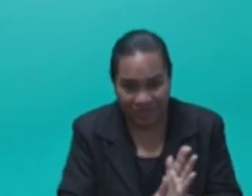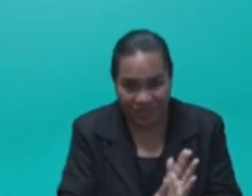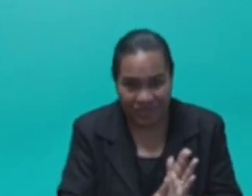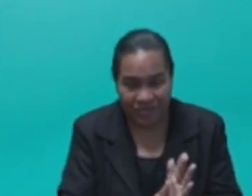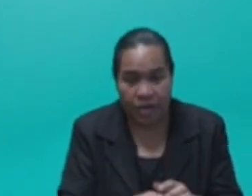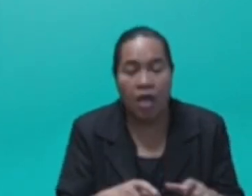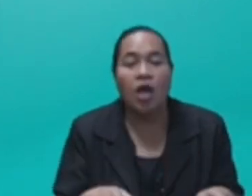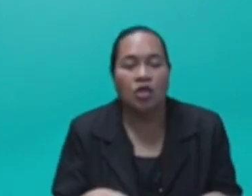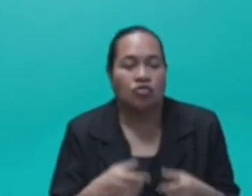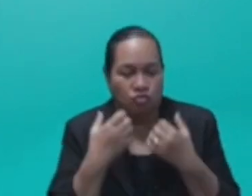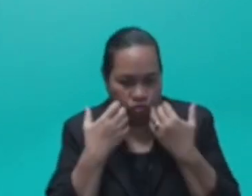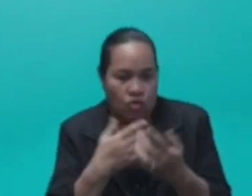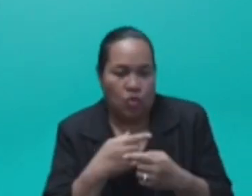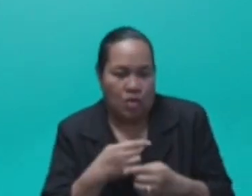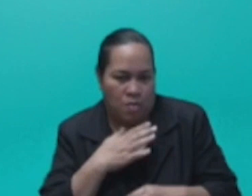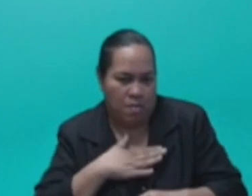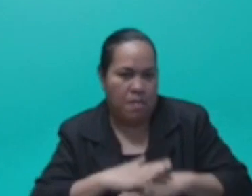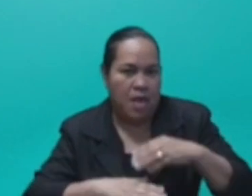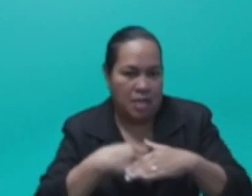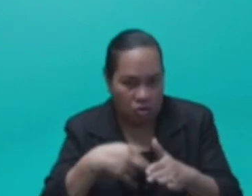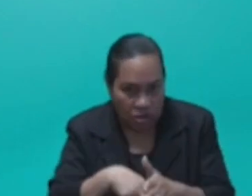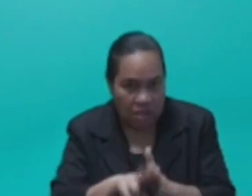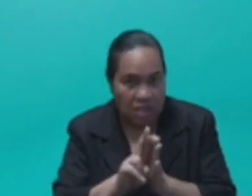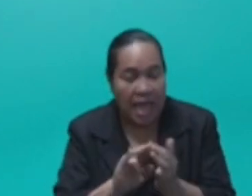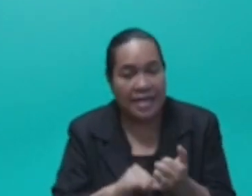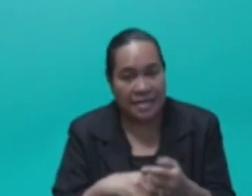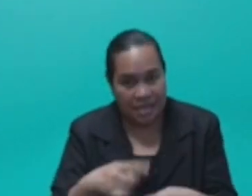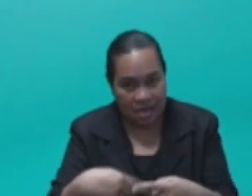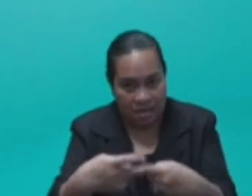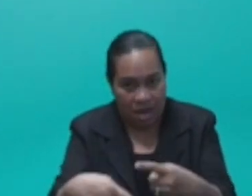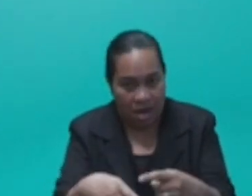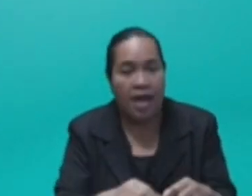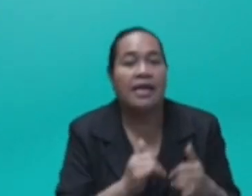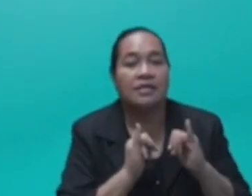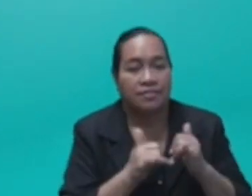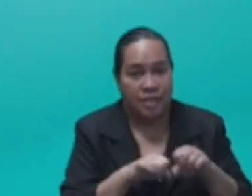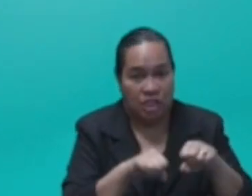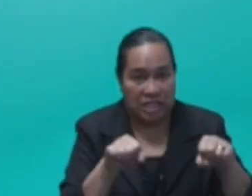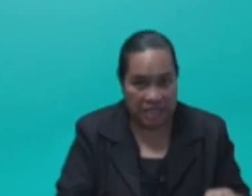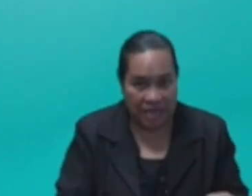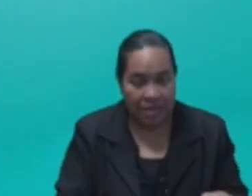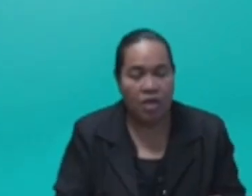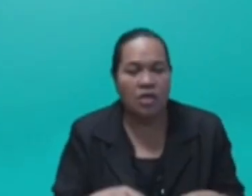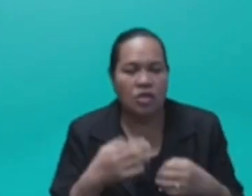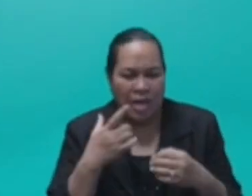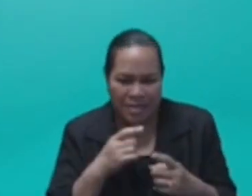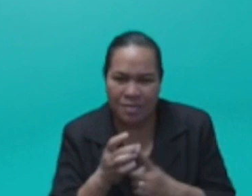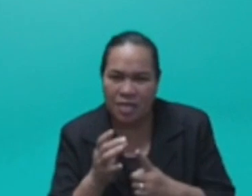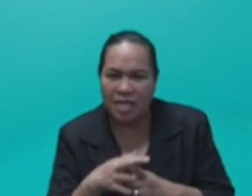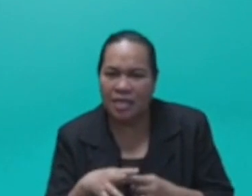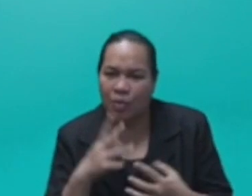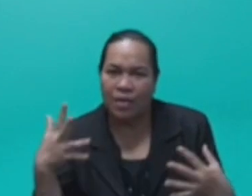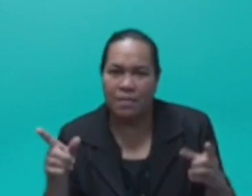underscore our commitment to building a resilient and sustainable judicial system that effectively addresses the evolving needs of